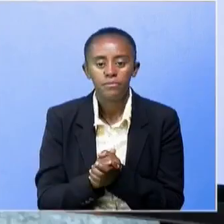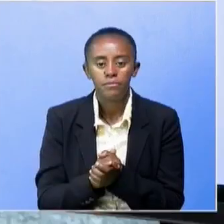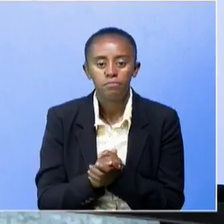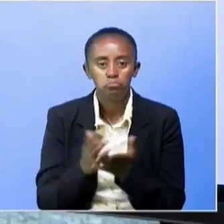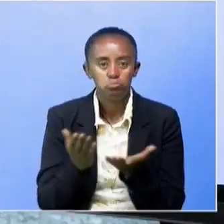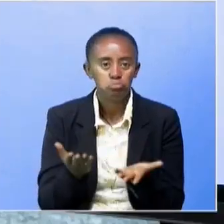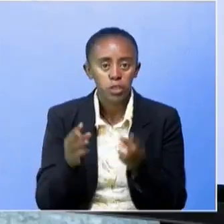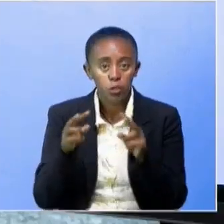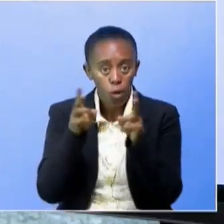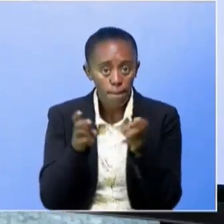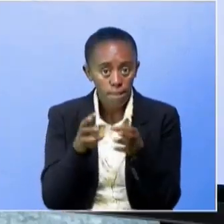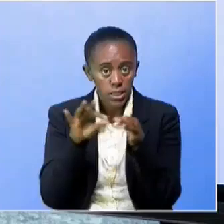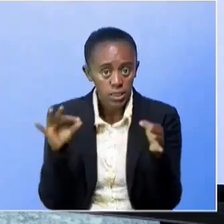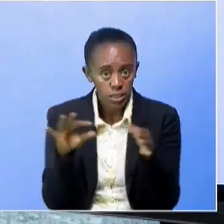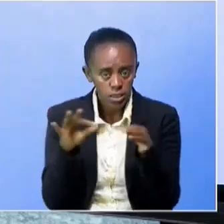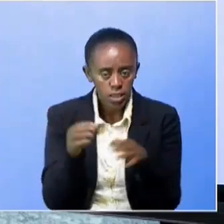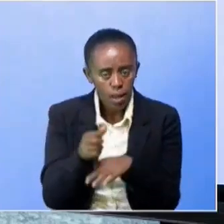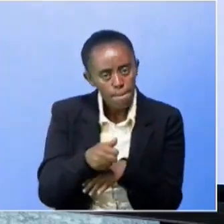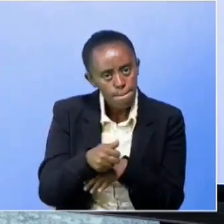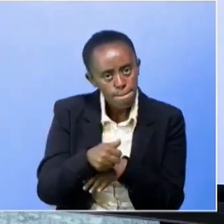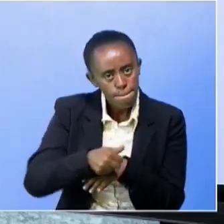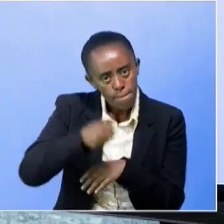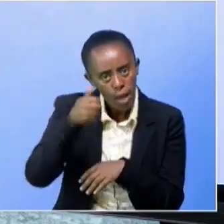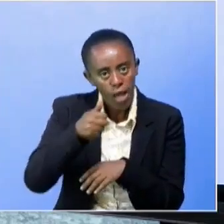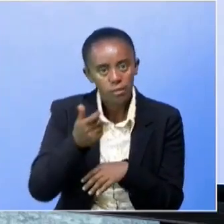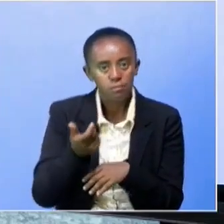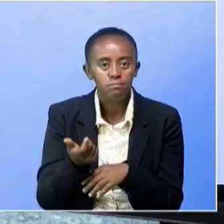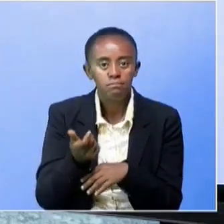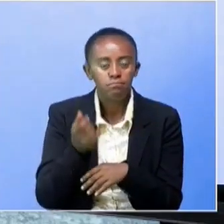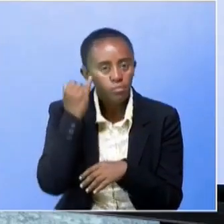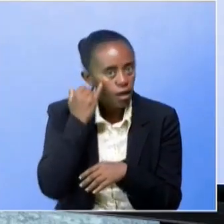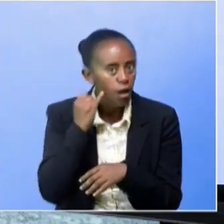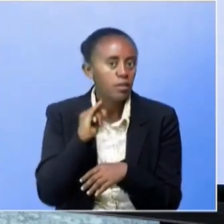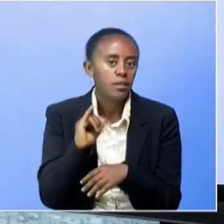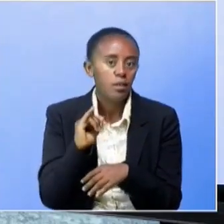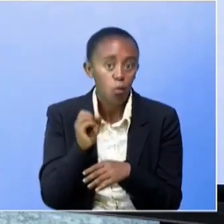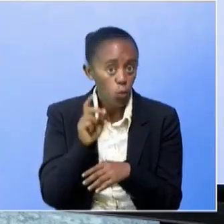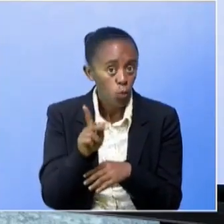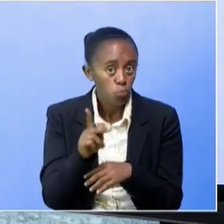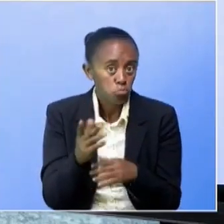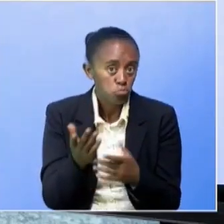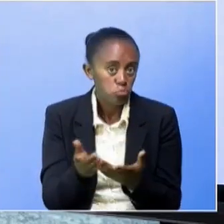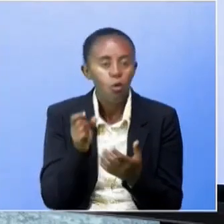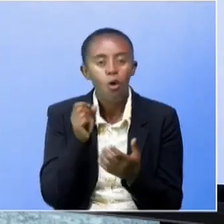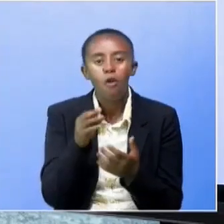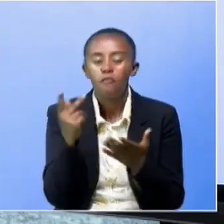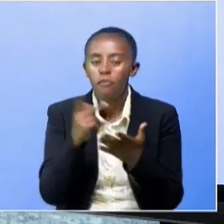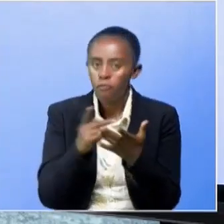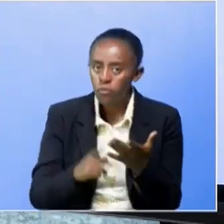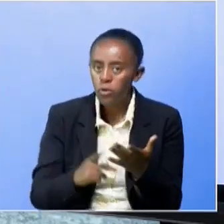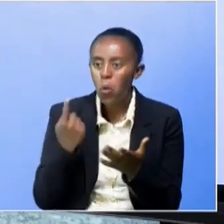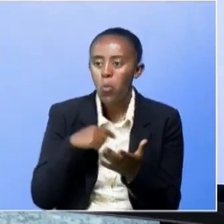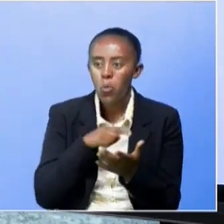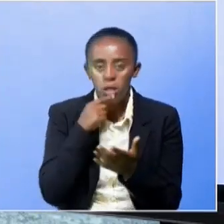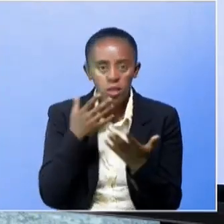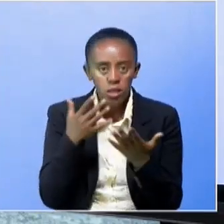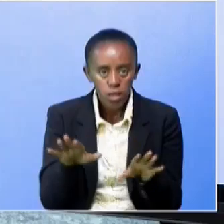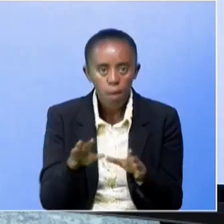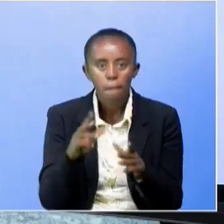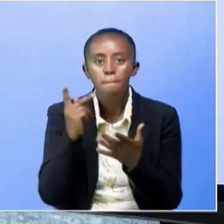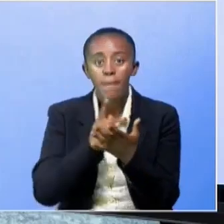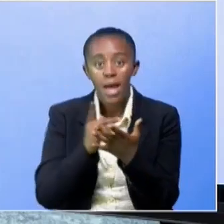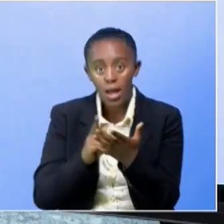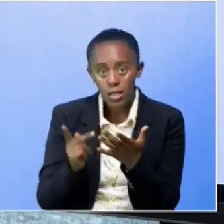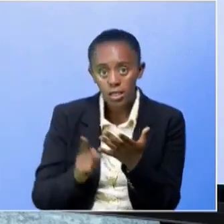The topic sentence is the main idea, okay, of a paragraph. We said